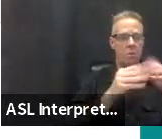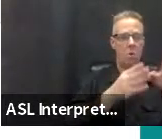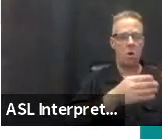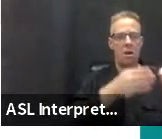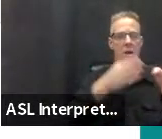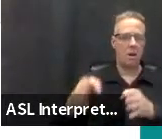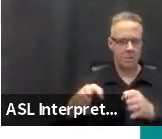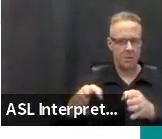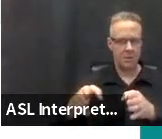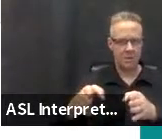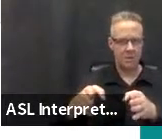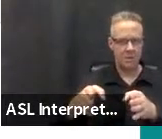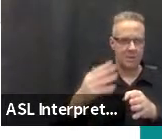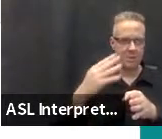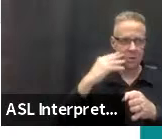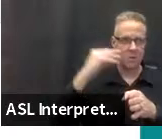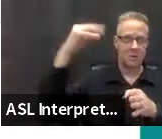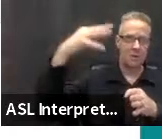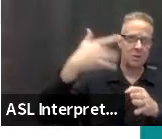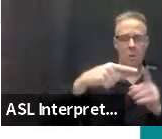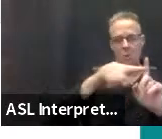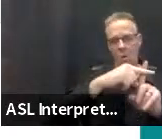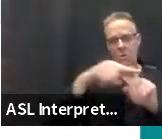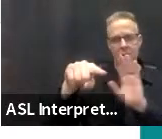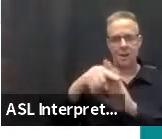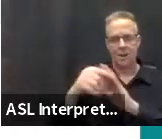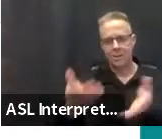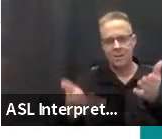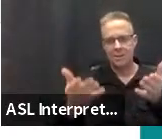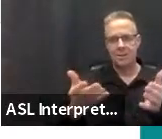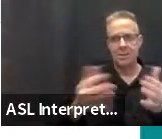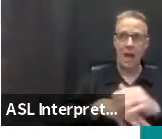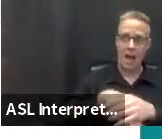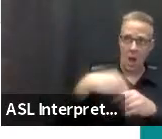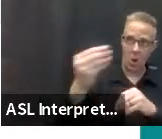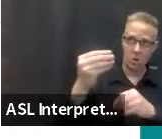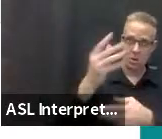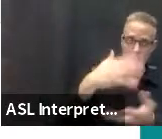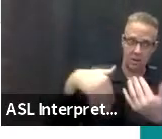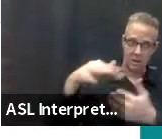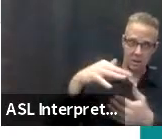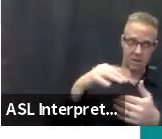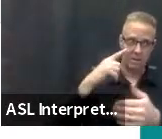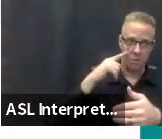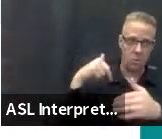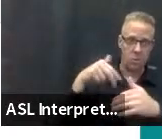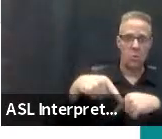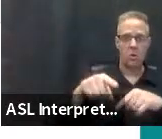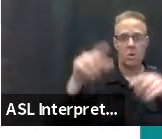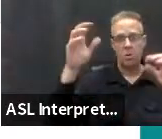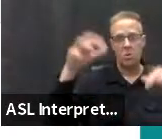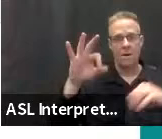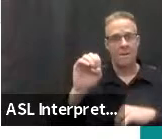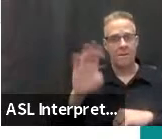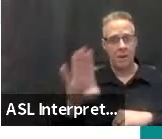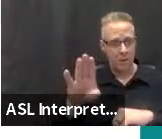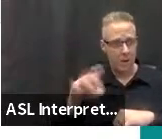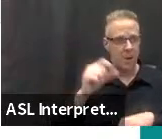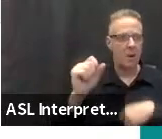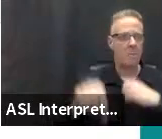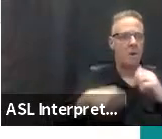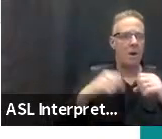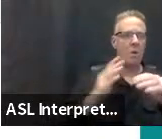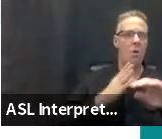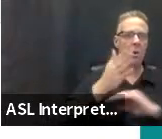again, has pros and cons, so more exposure to the elements on those rainy February days, you're biking across